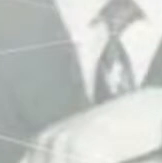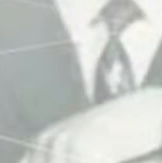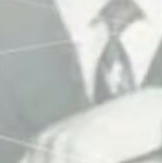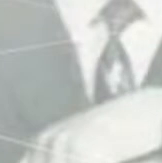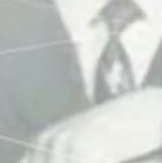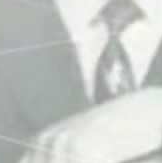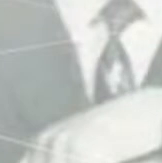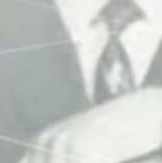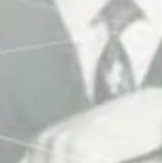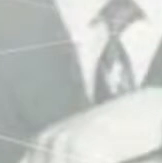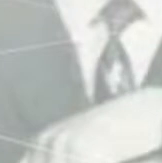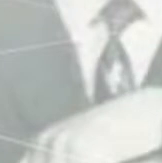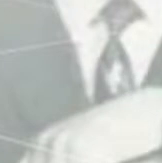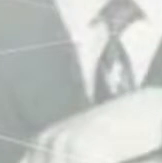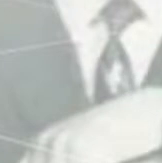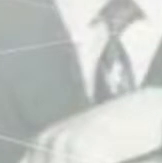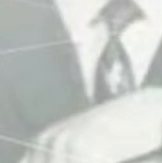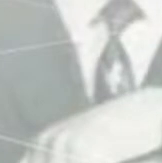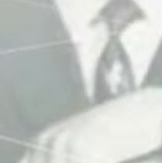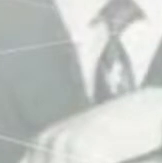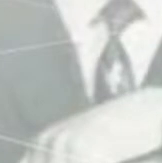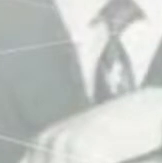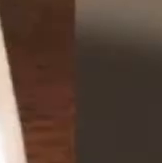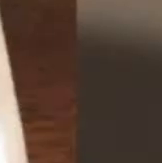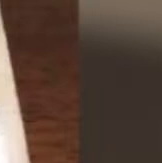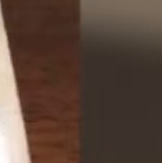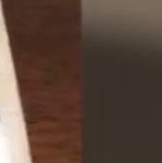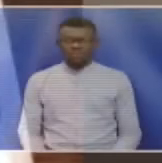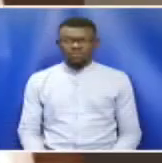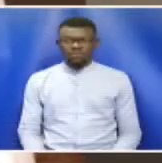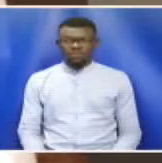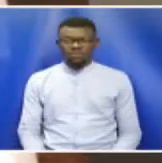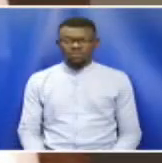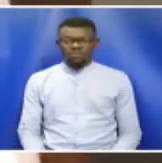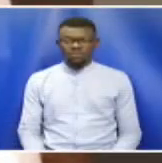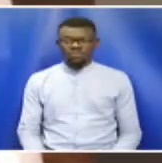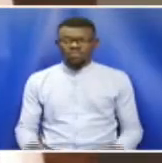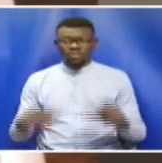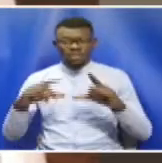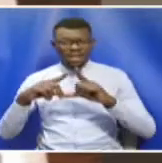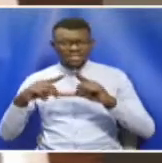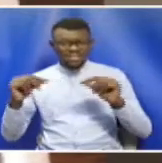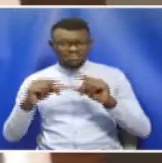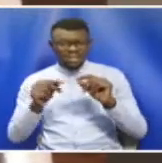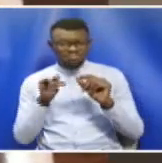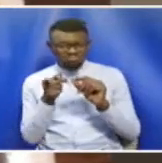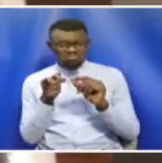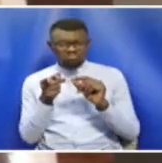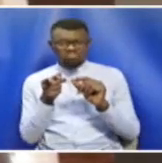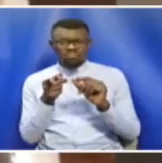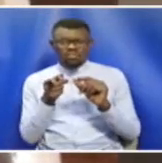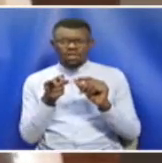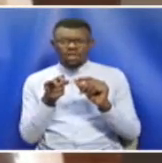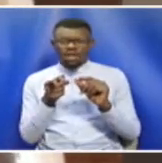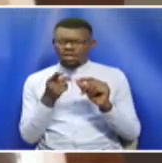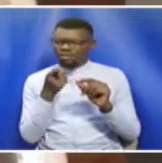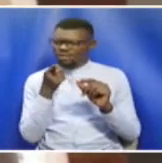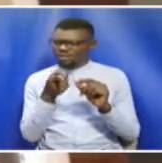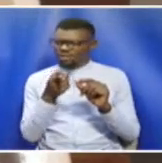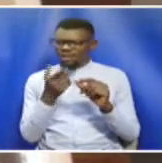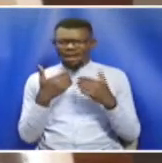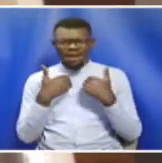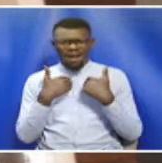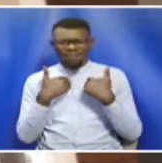and devotion to duty." End of quote. It is a statement that perhaps in itself opened a can of